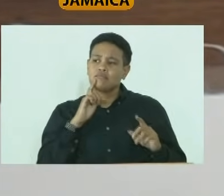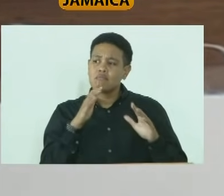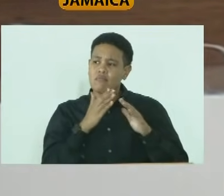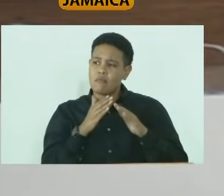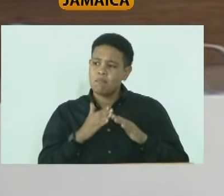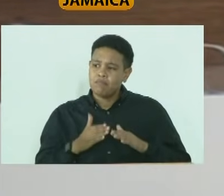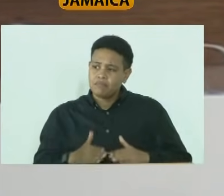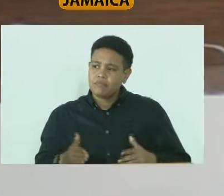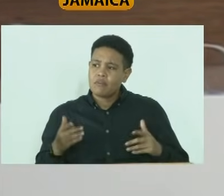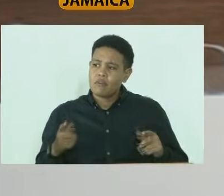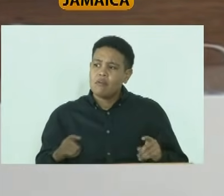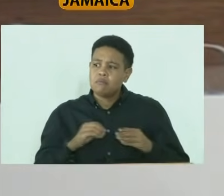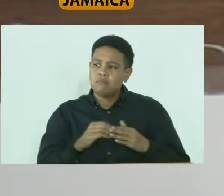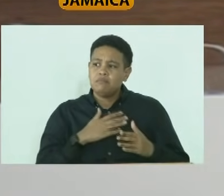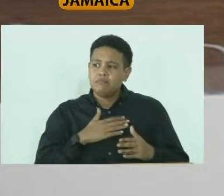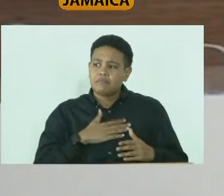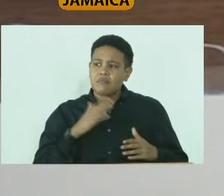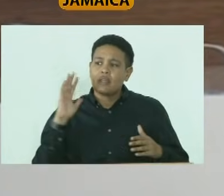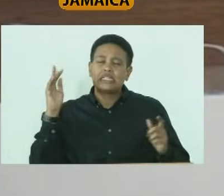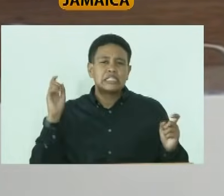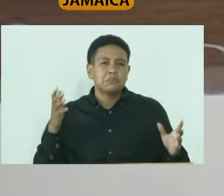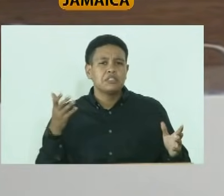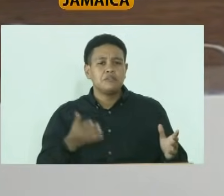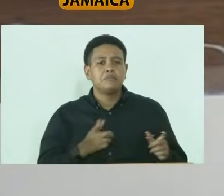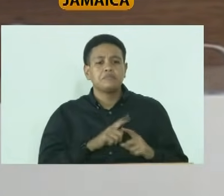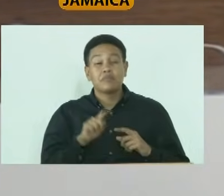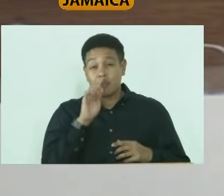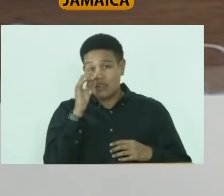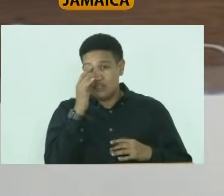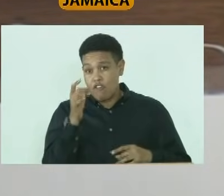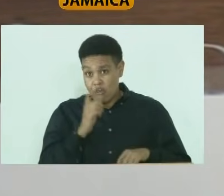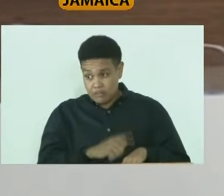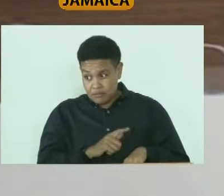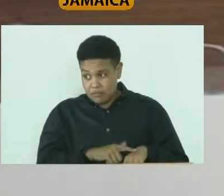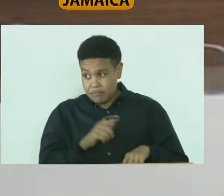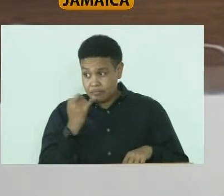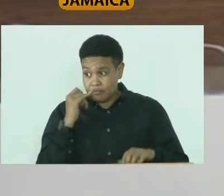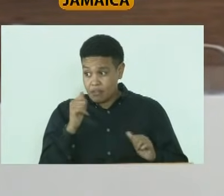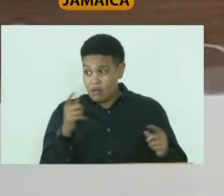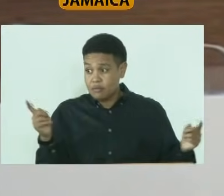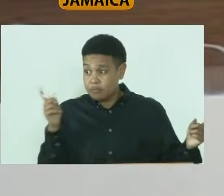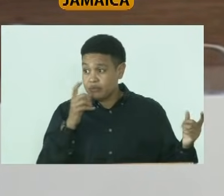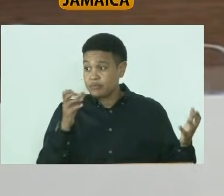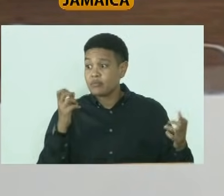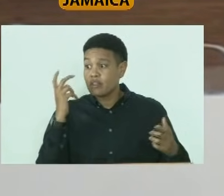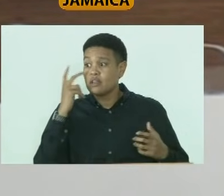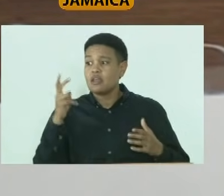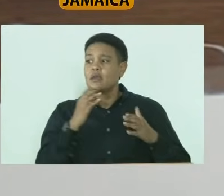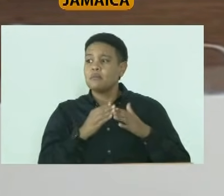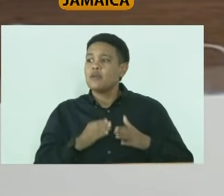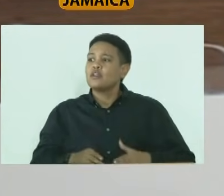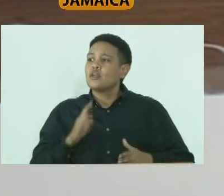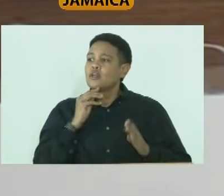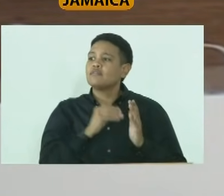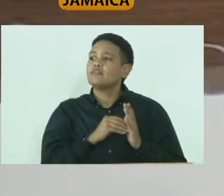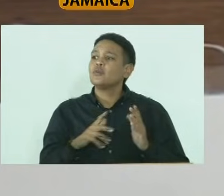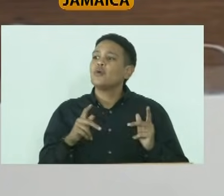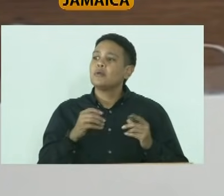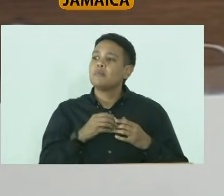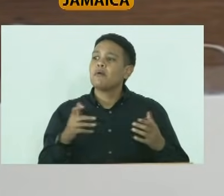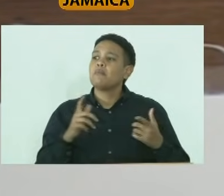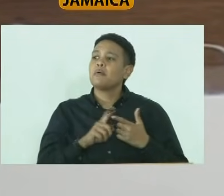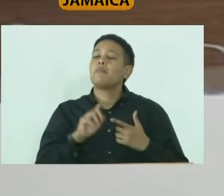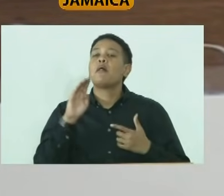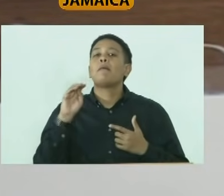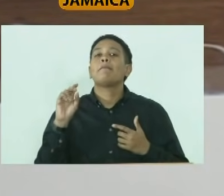breakdown in my speech here, but in the interest of time, if there's anybody that would like to see the breakdown of the student population and the bandwidth